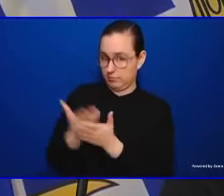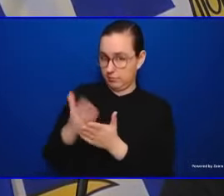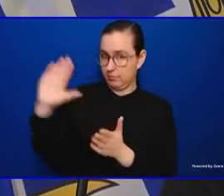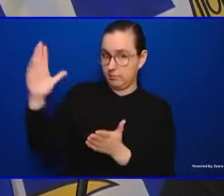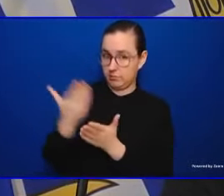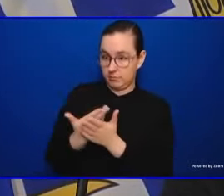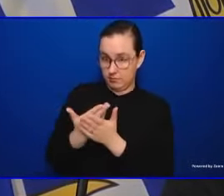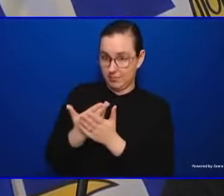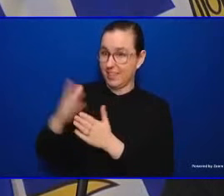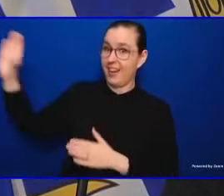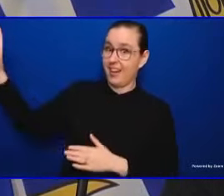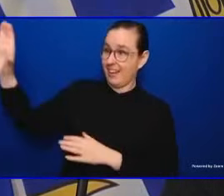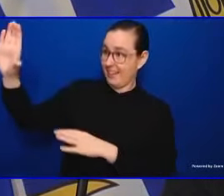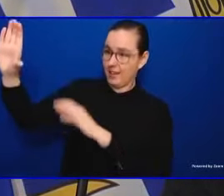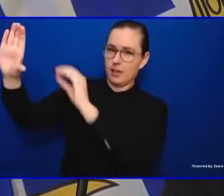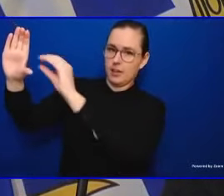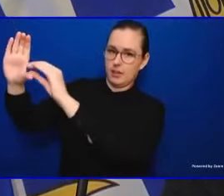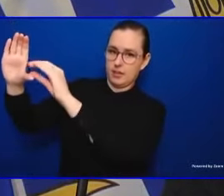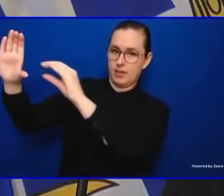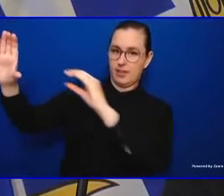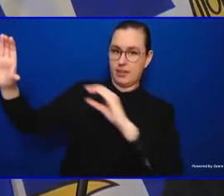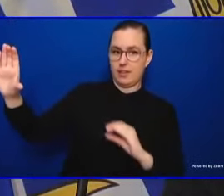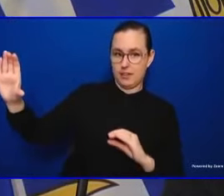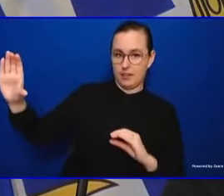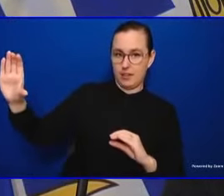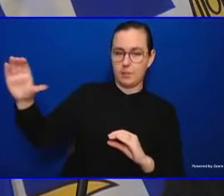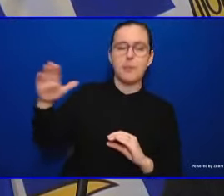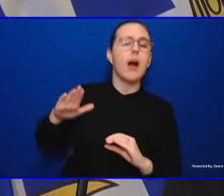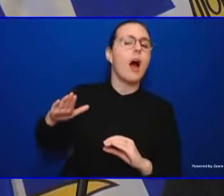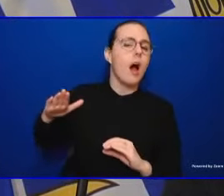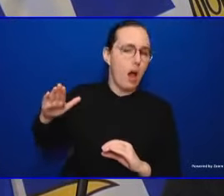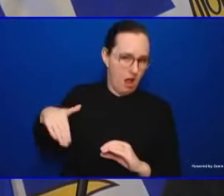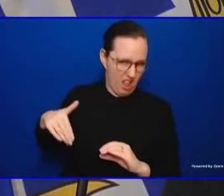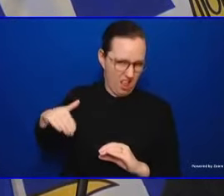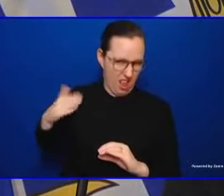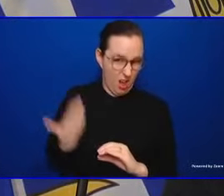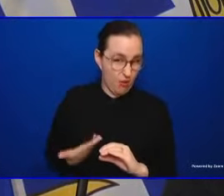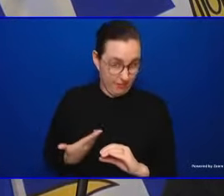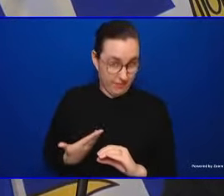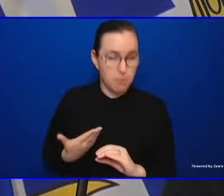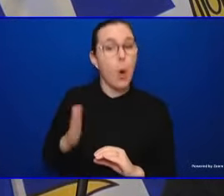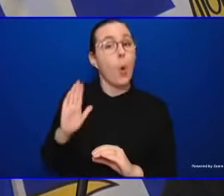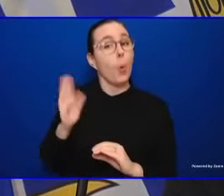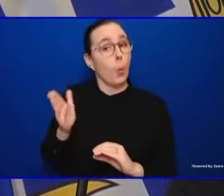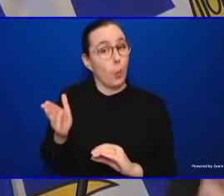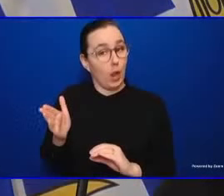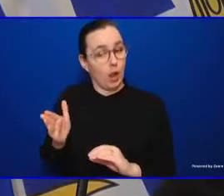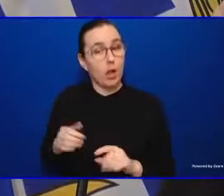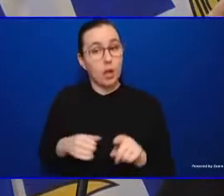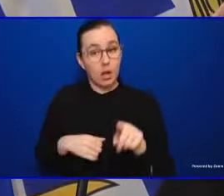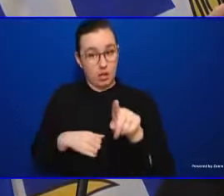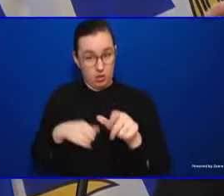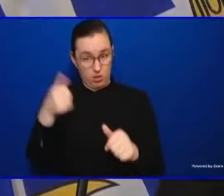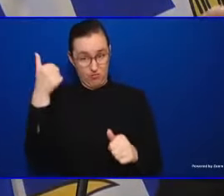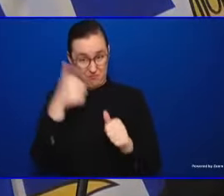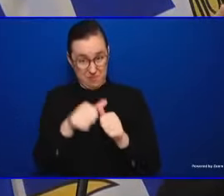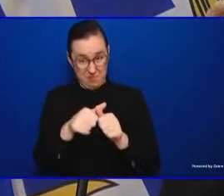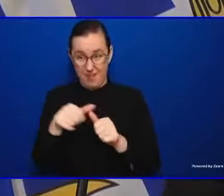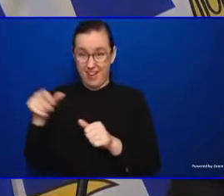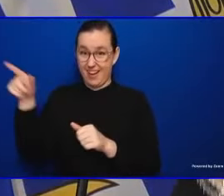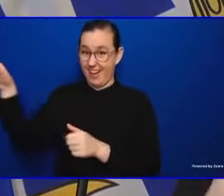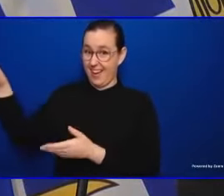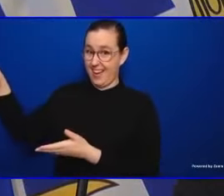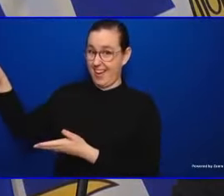to arrive, there are many different types of tests that will be arrived. Some of them will be suitable for self-administration, the lateral